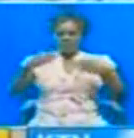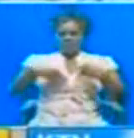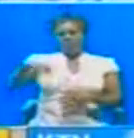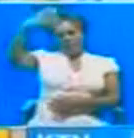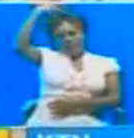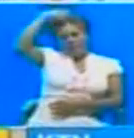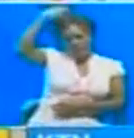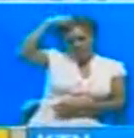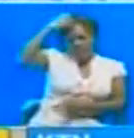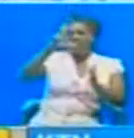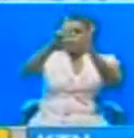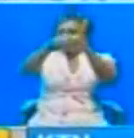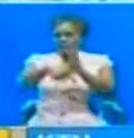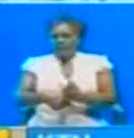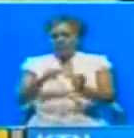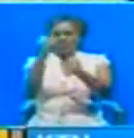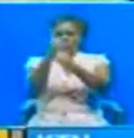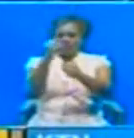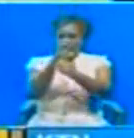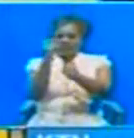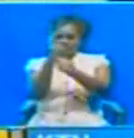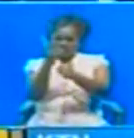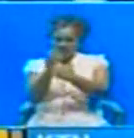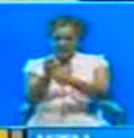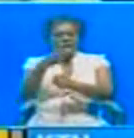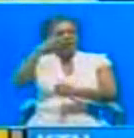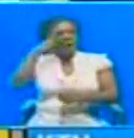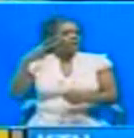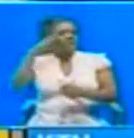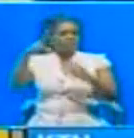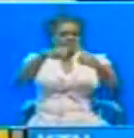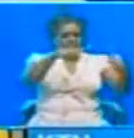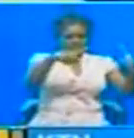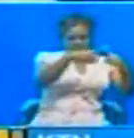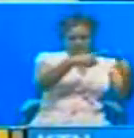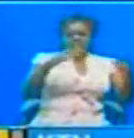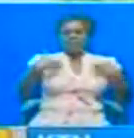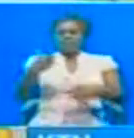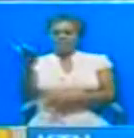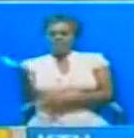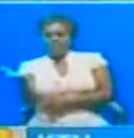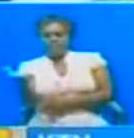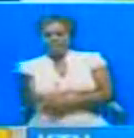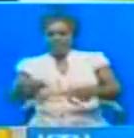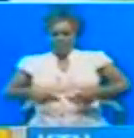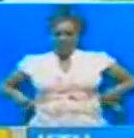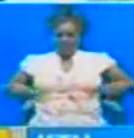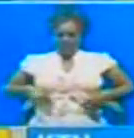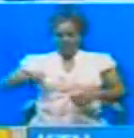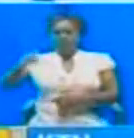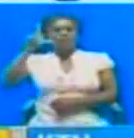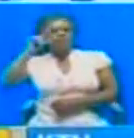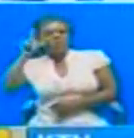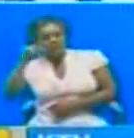County. Late November and early December, Al-Shabaab terrorists massacred 64 Kenyans in Mandera County. The counties of